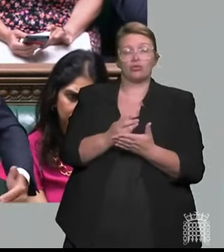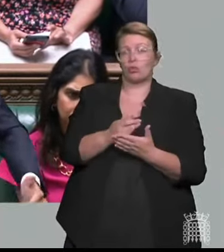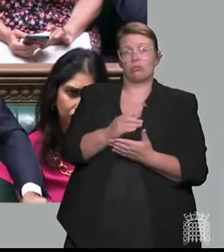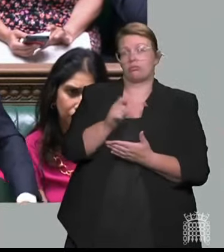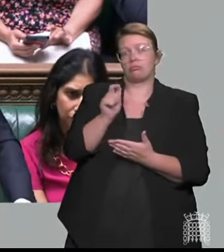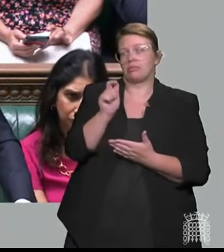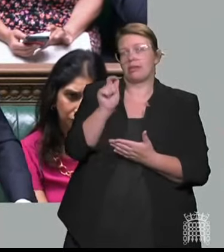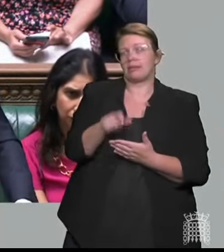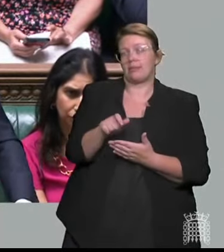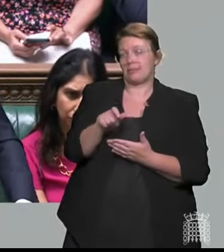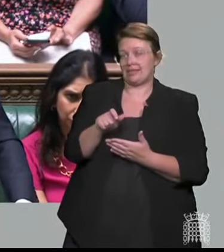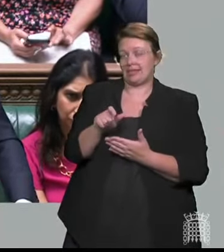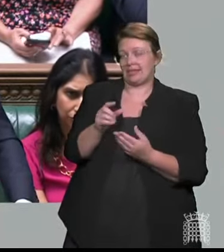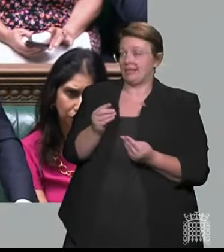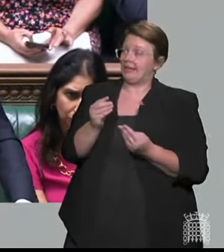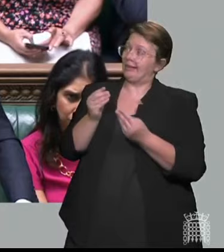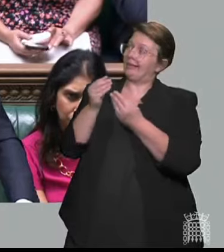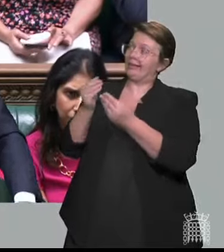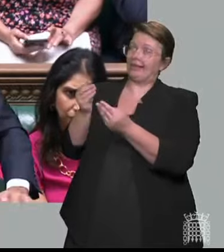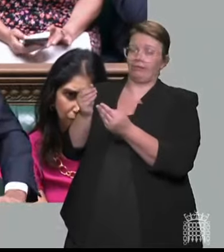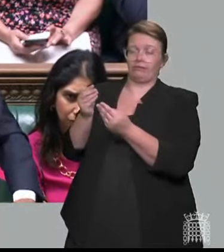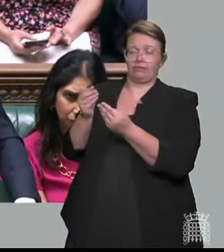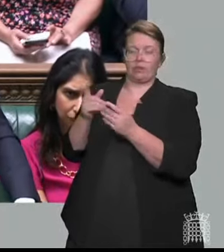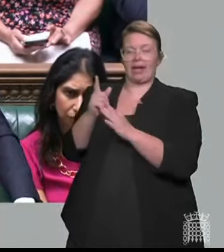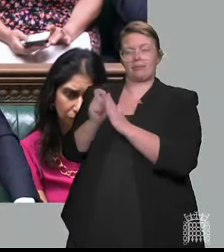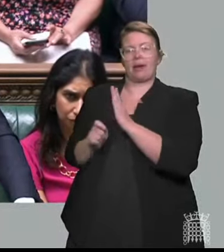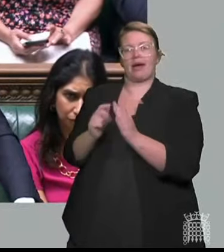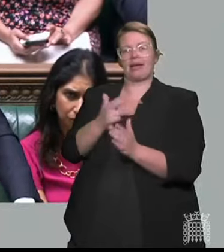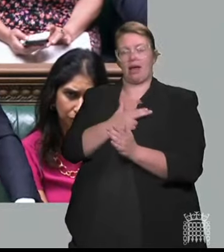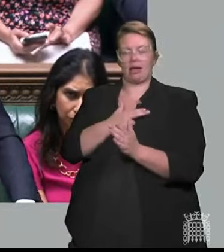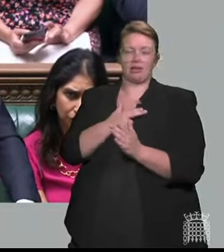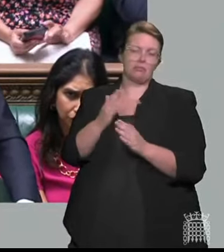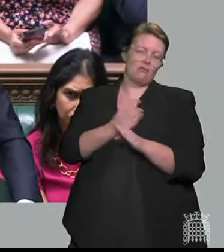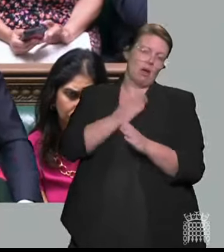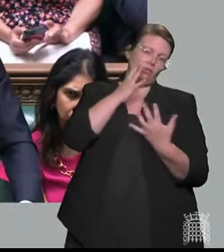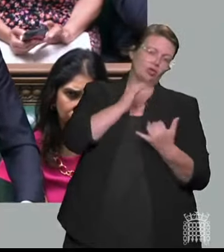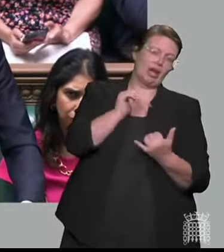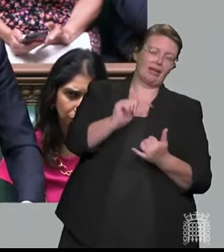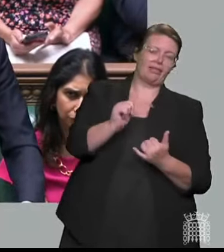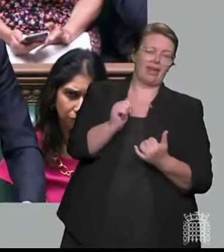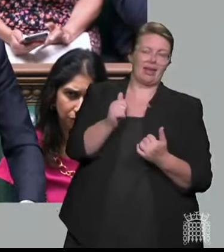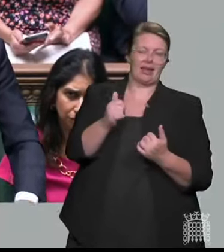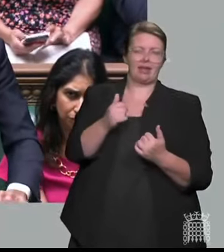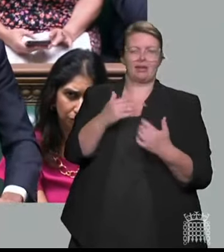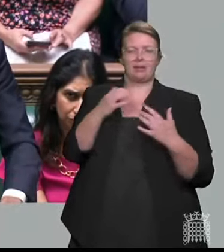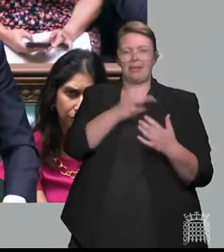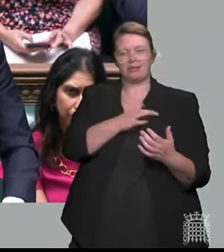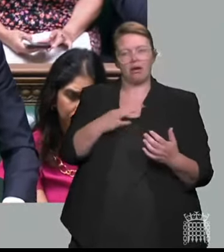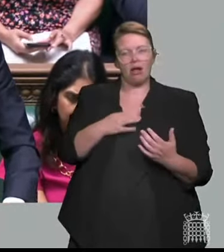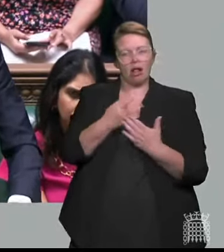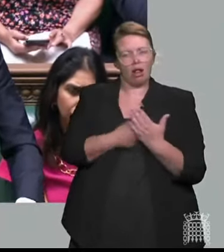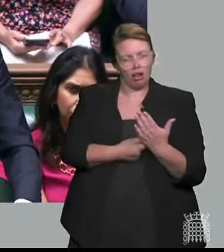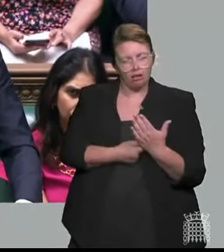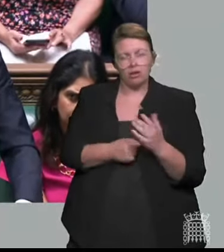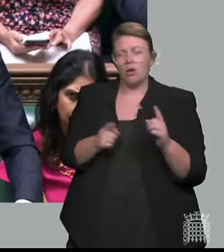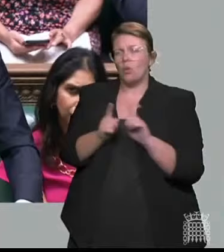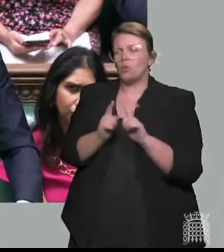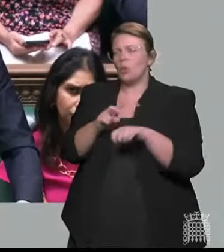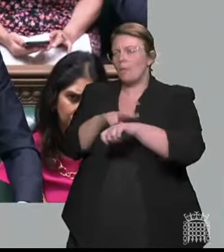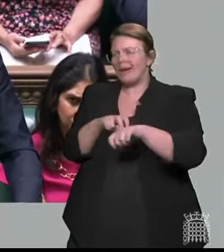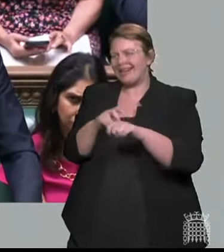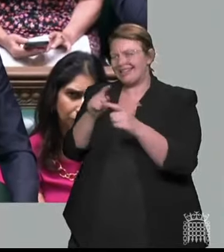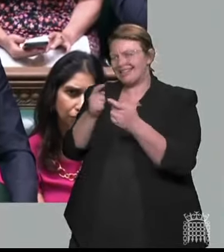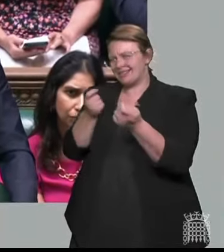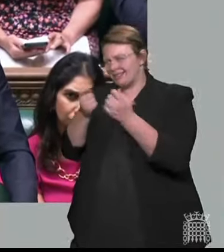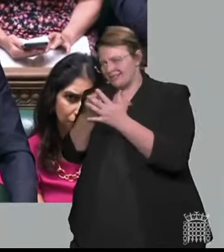firearms without their medical conditions being checked, and the statutory guidance for chief officers of police have been improving so that how